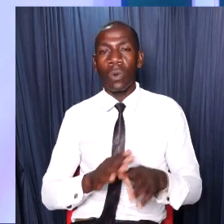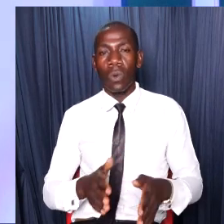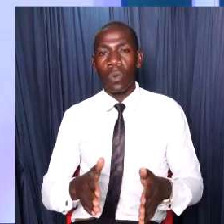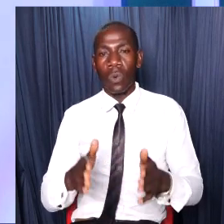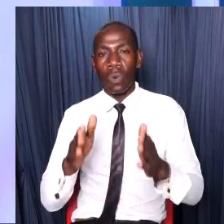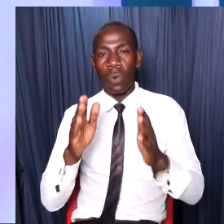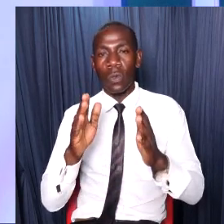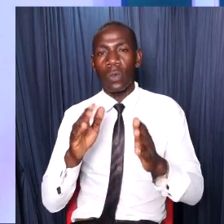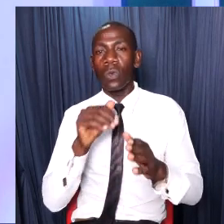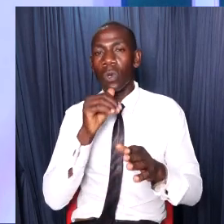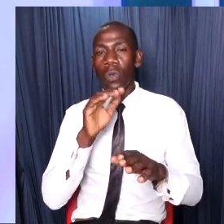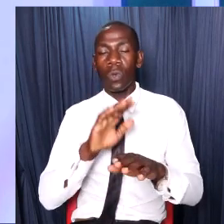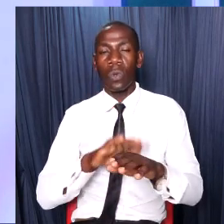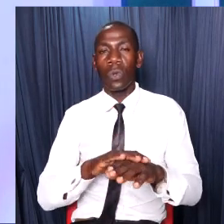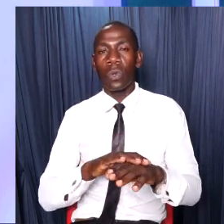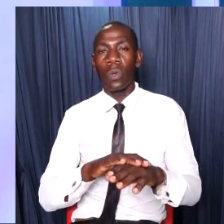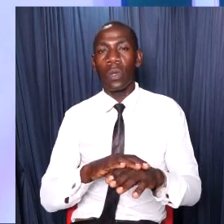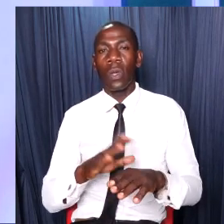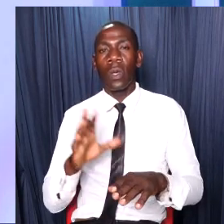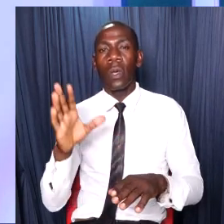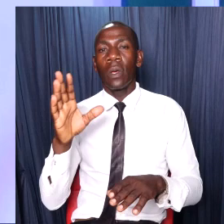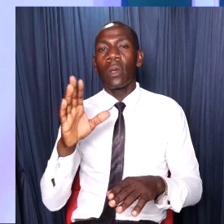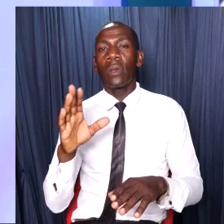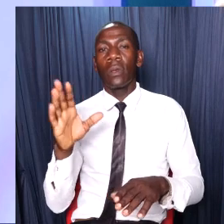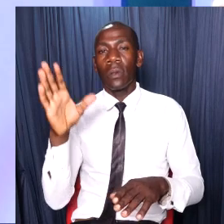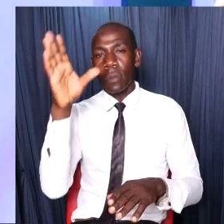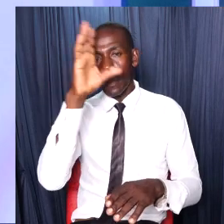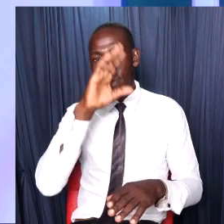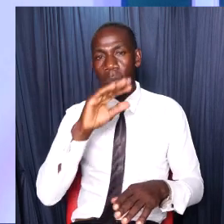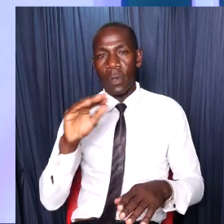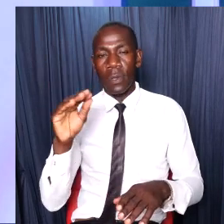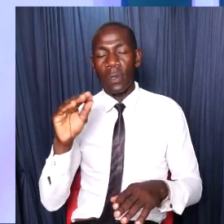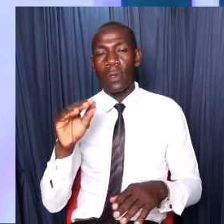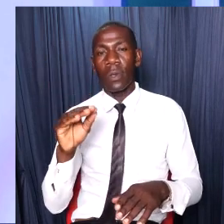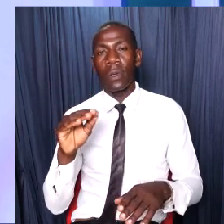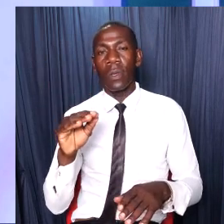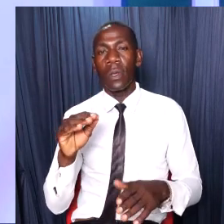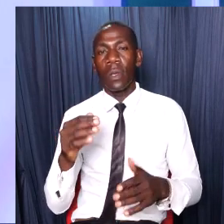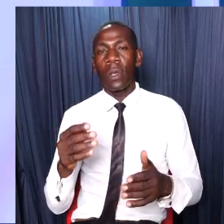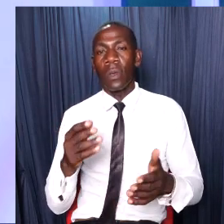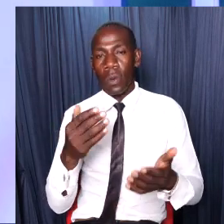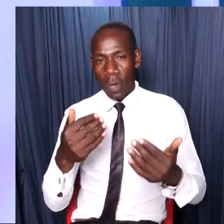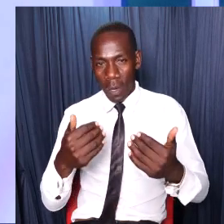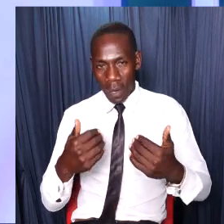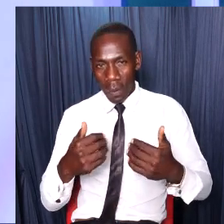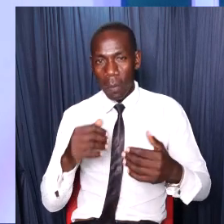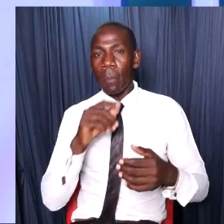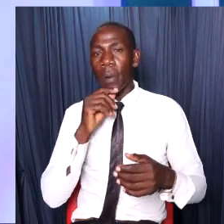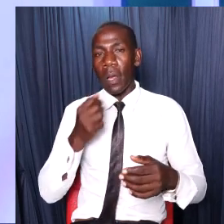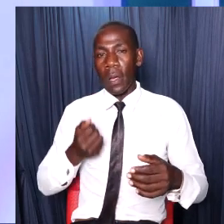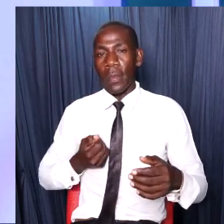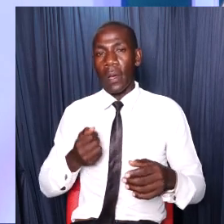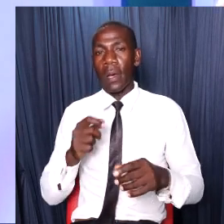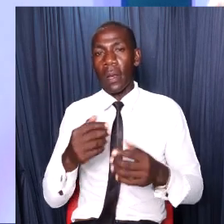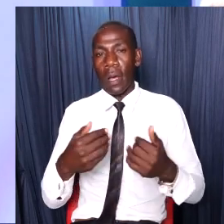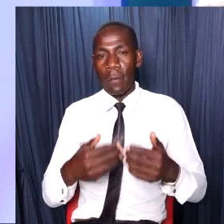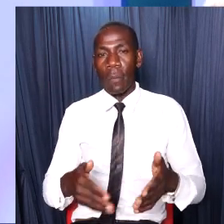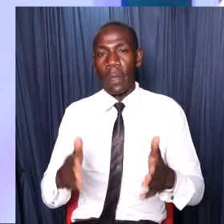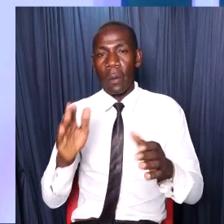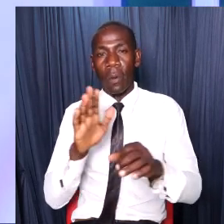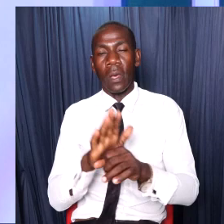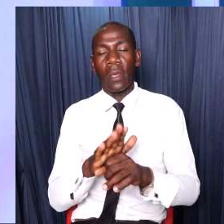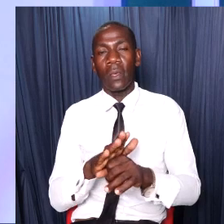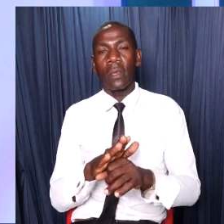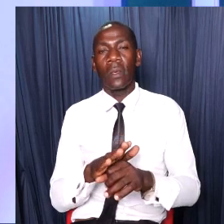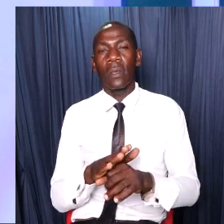halali, but whatever way he got them was not legal. Because nao unaweza kuwa na njia zako nyingi, dada, ndugu. You can have so